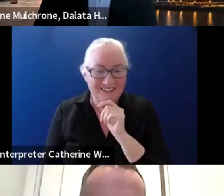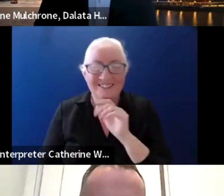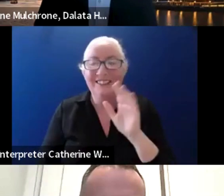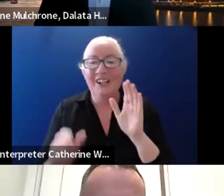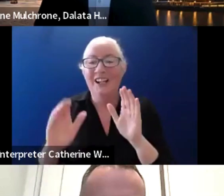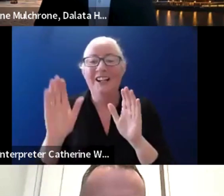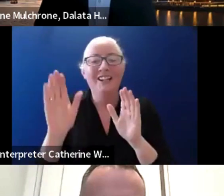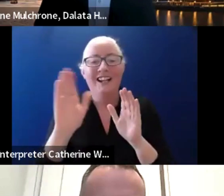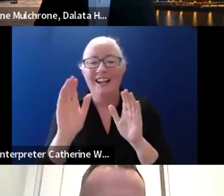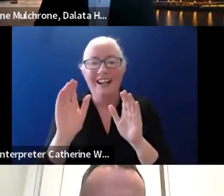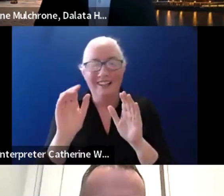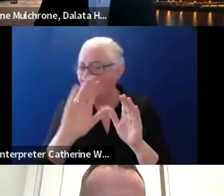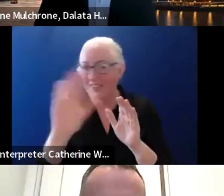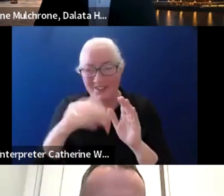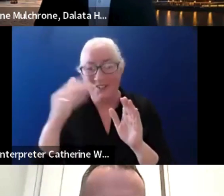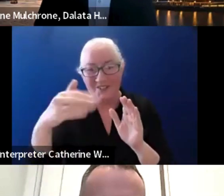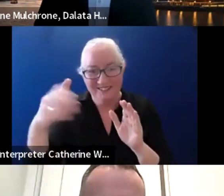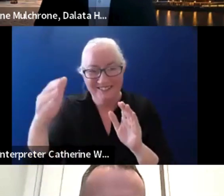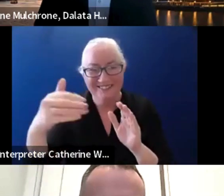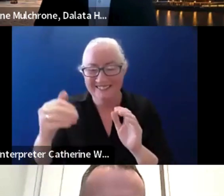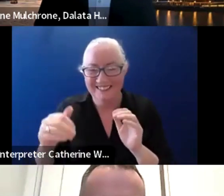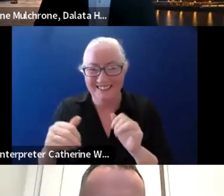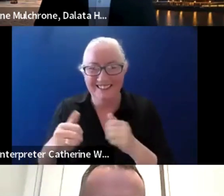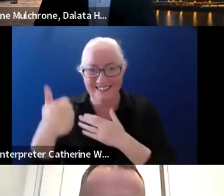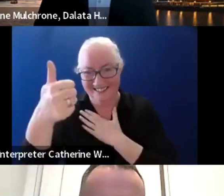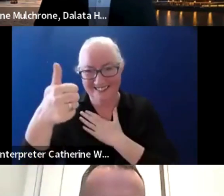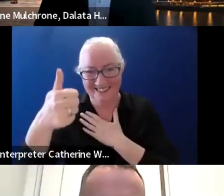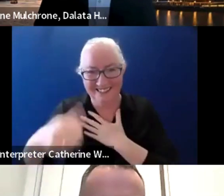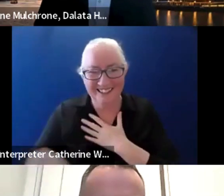Do I need to repeat the question? Sorry.